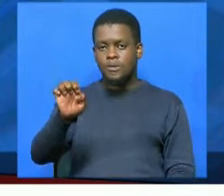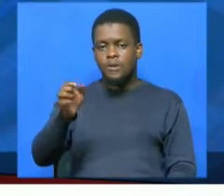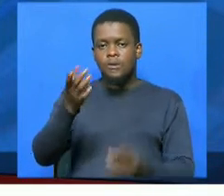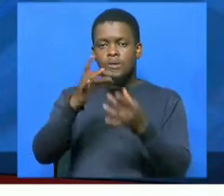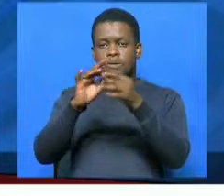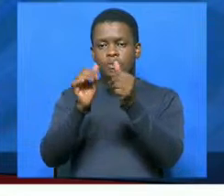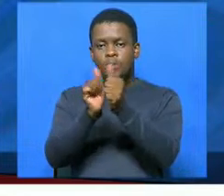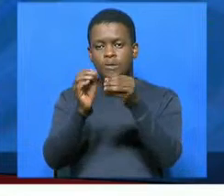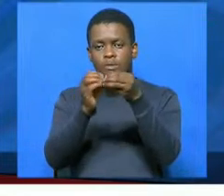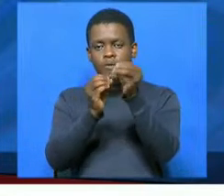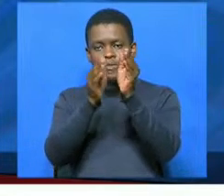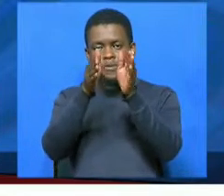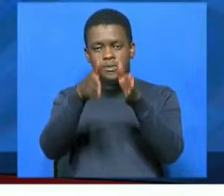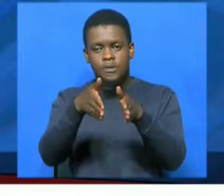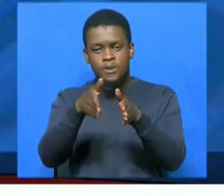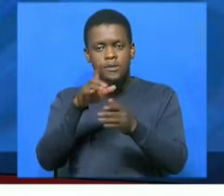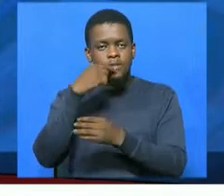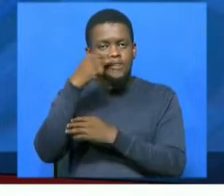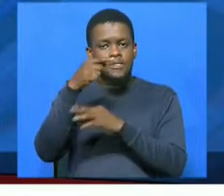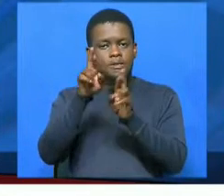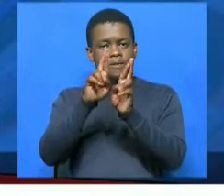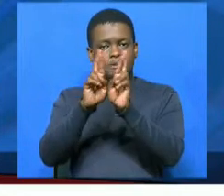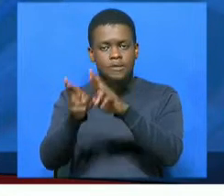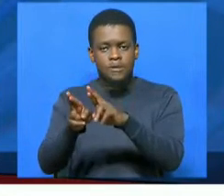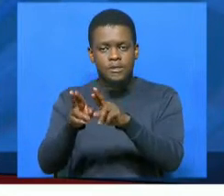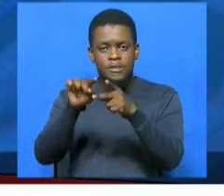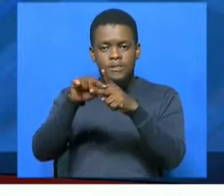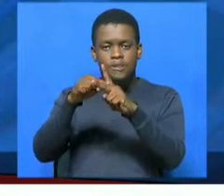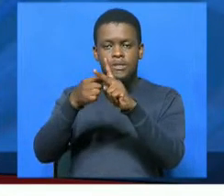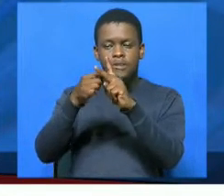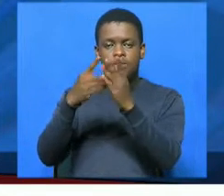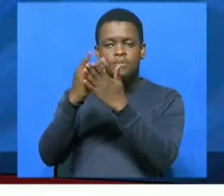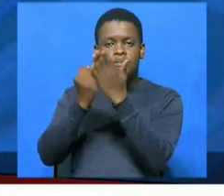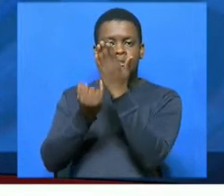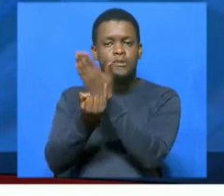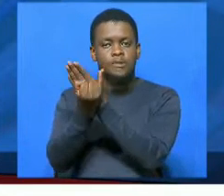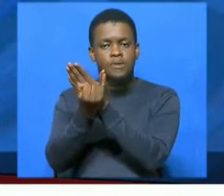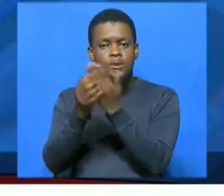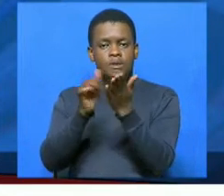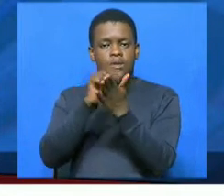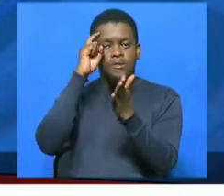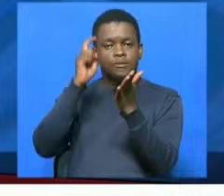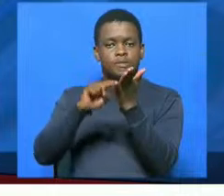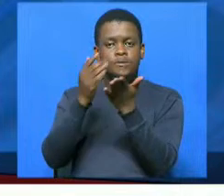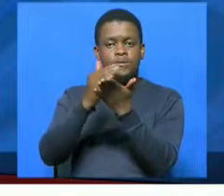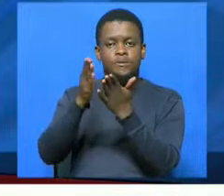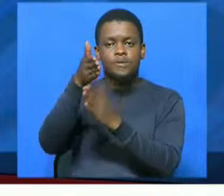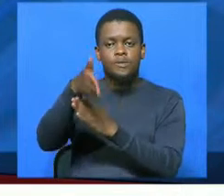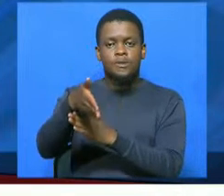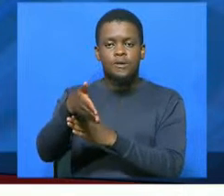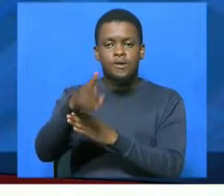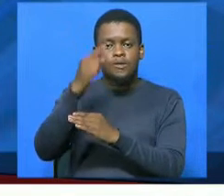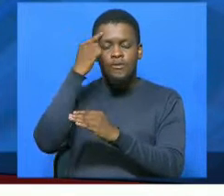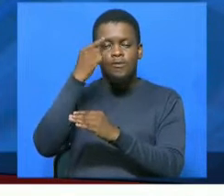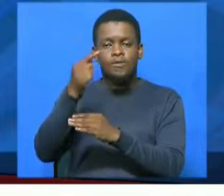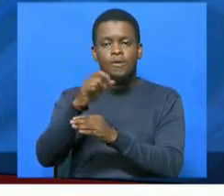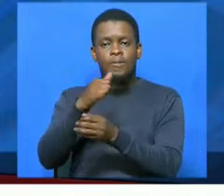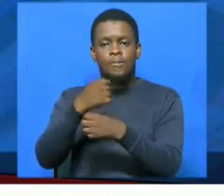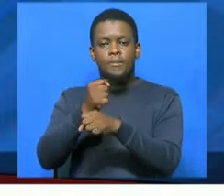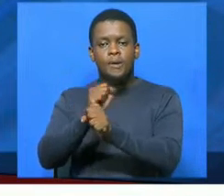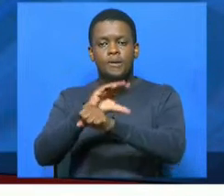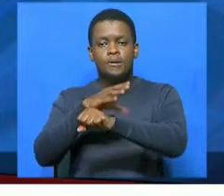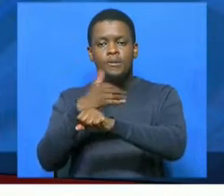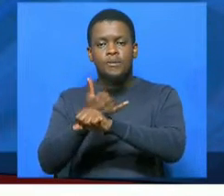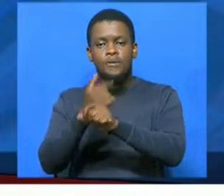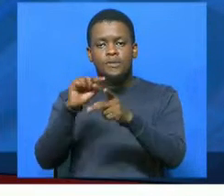Lonely Mogara, said they are ready to commence the project, having identified and designated the land for companies to set up on